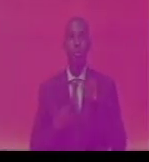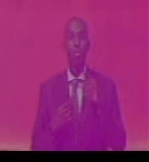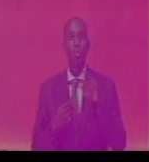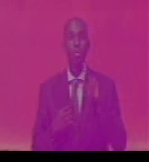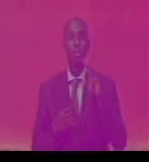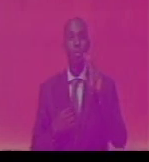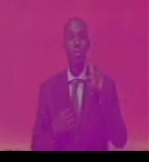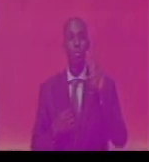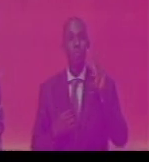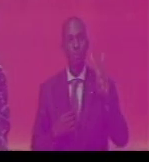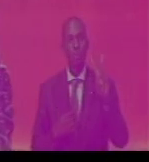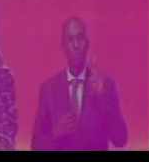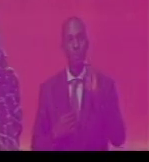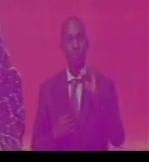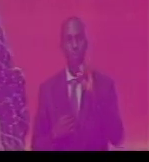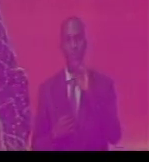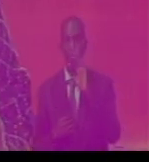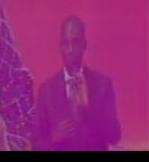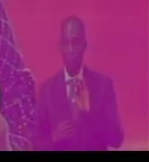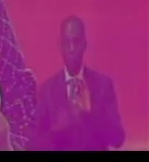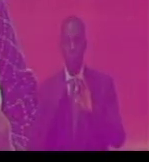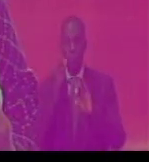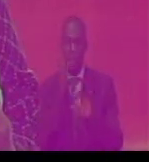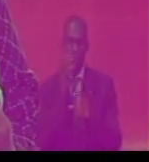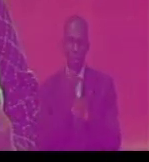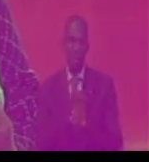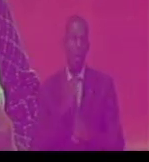second testimony, it was